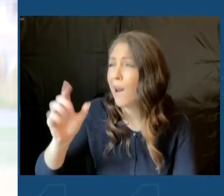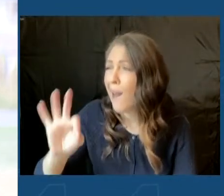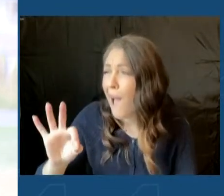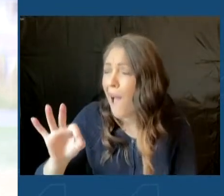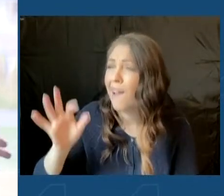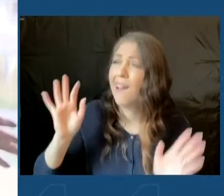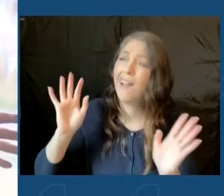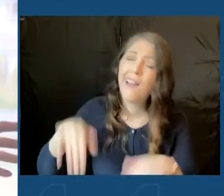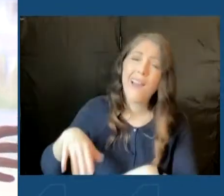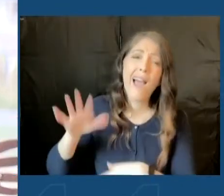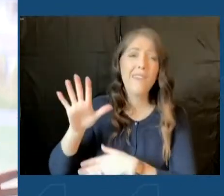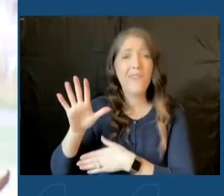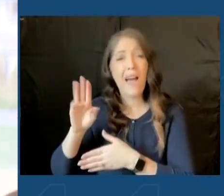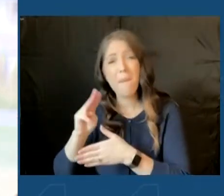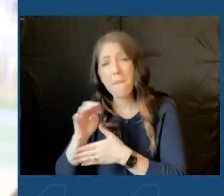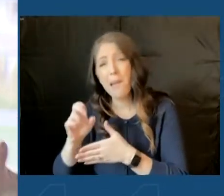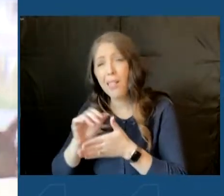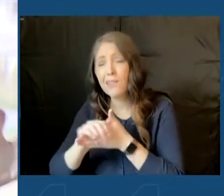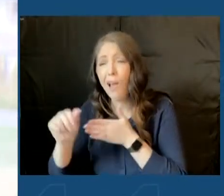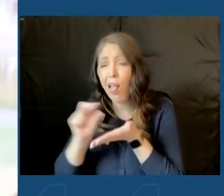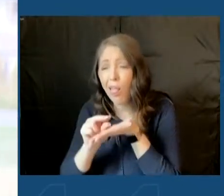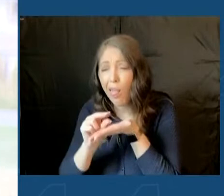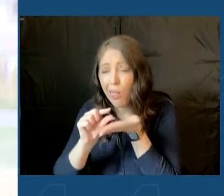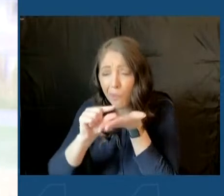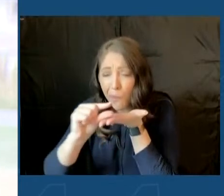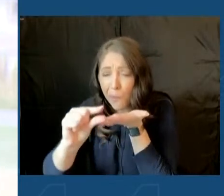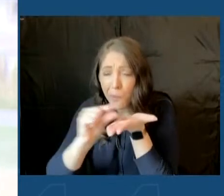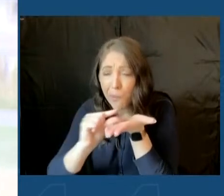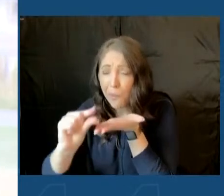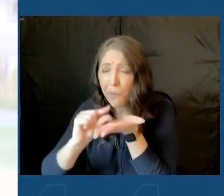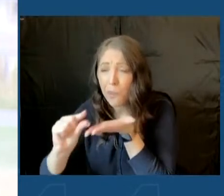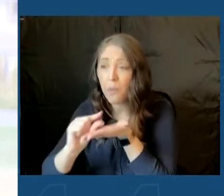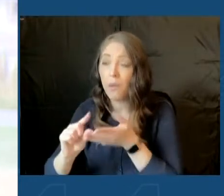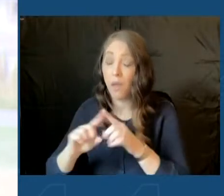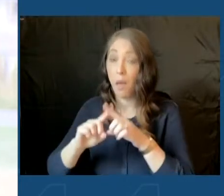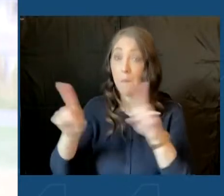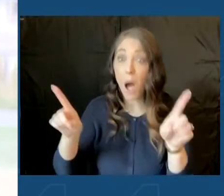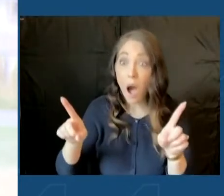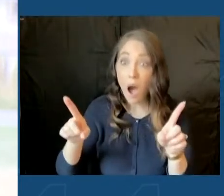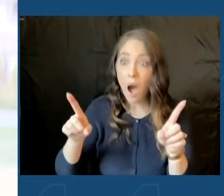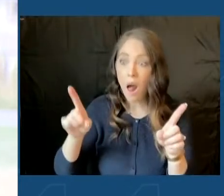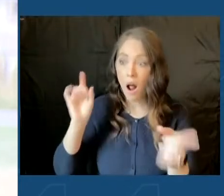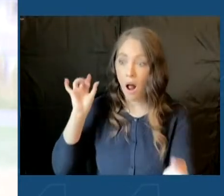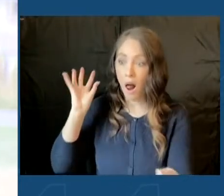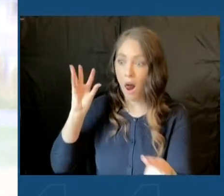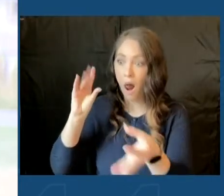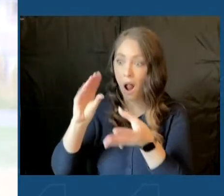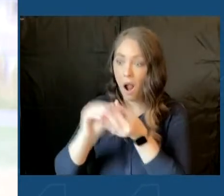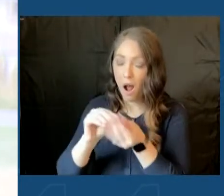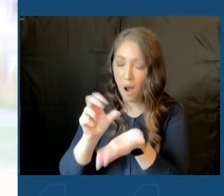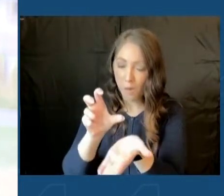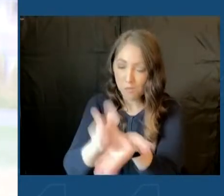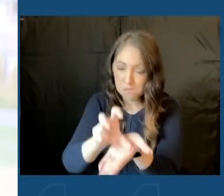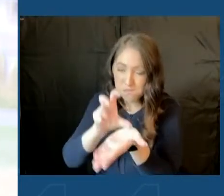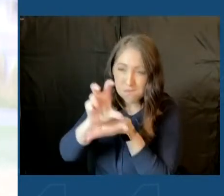million a year till then. What does that really do? You combine it all together, then you have real impact, and that's exactly what we're going to be doing. So that